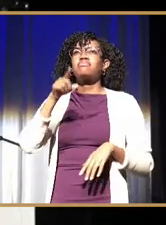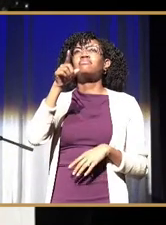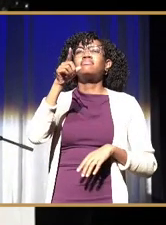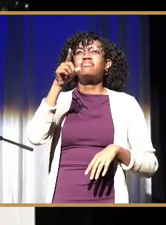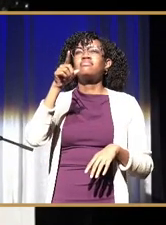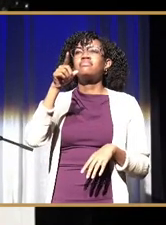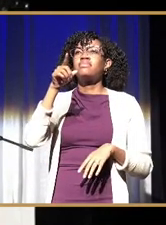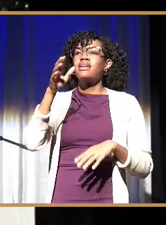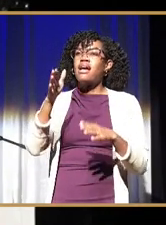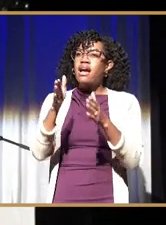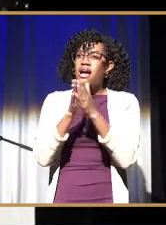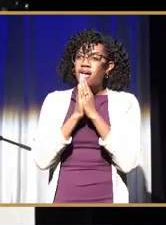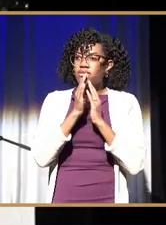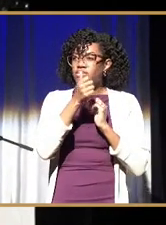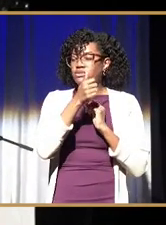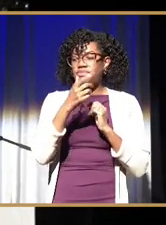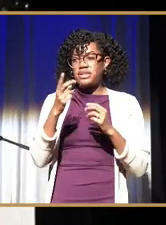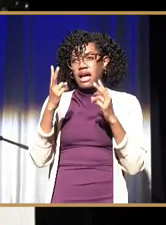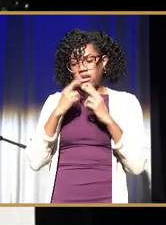Ask yourself